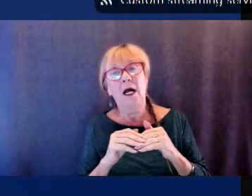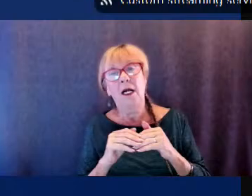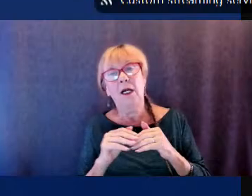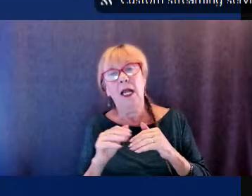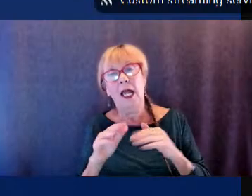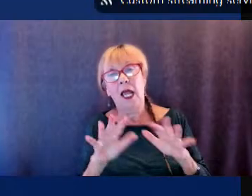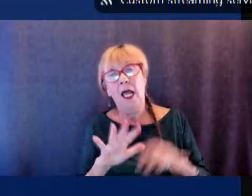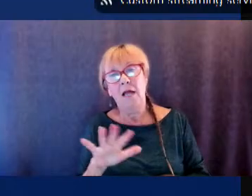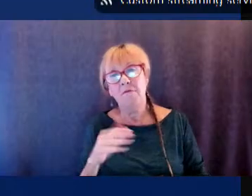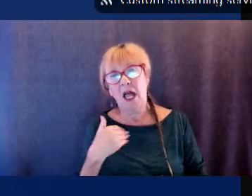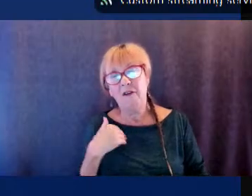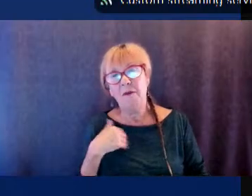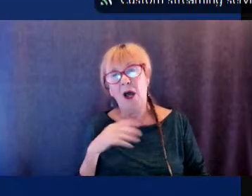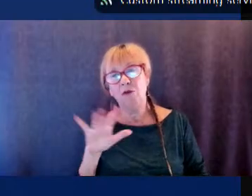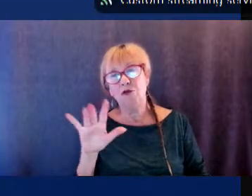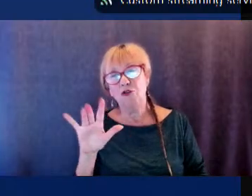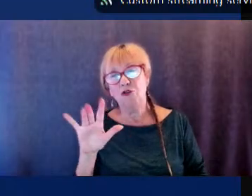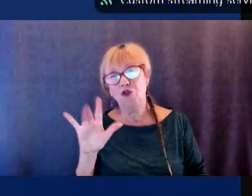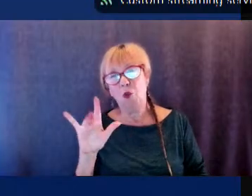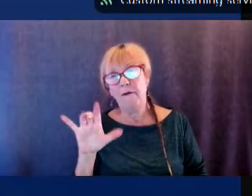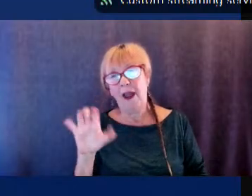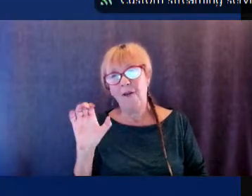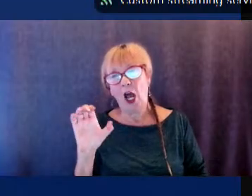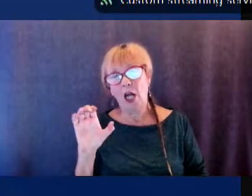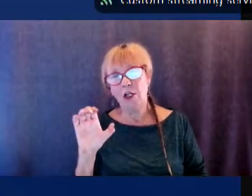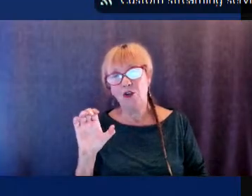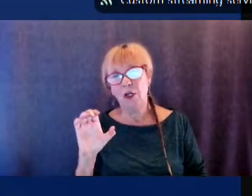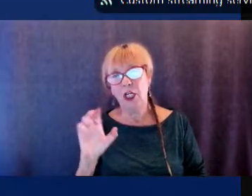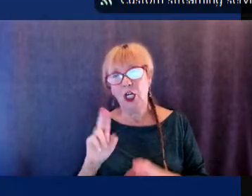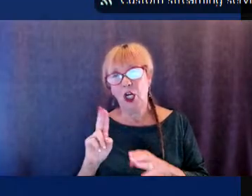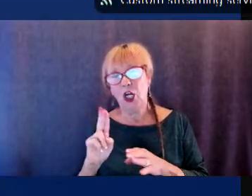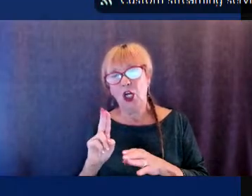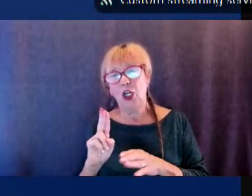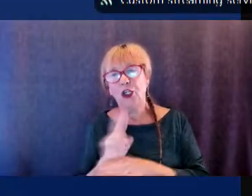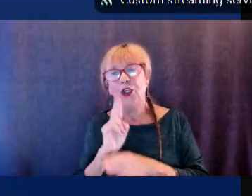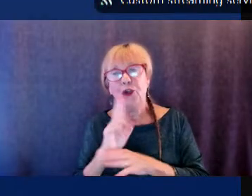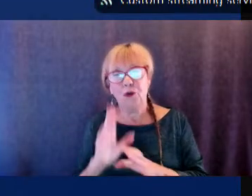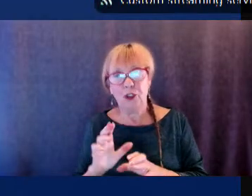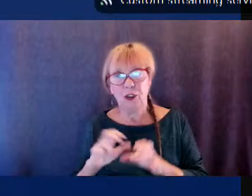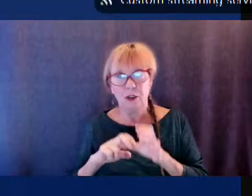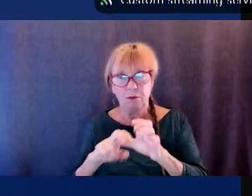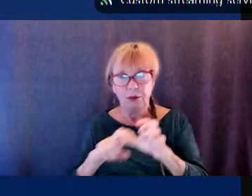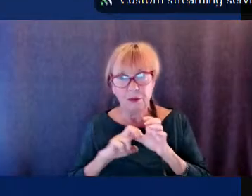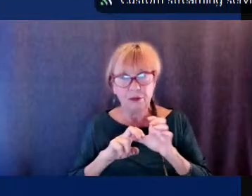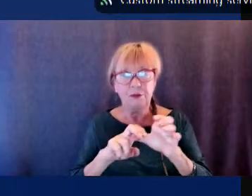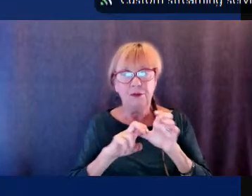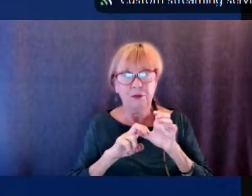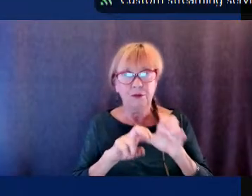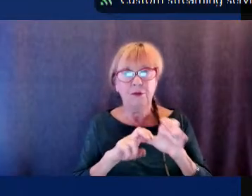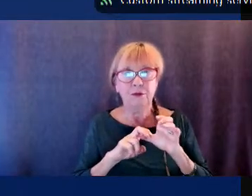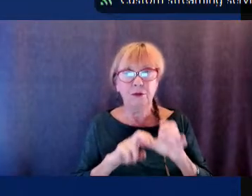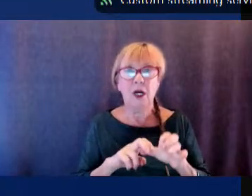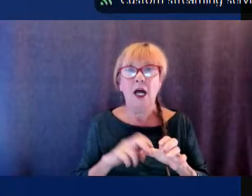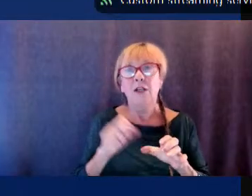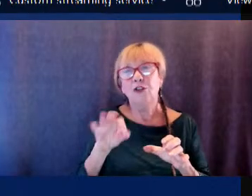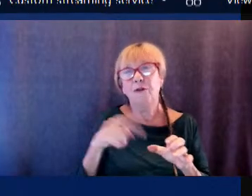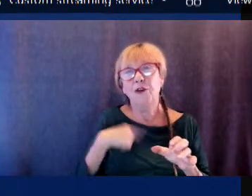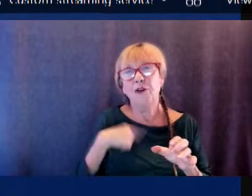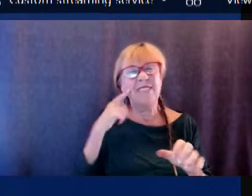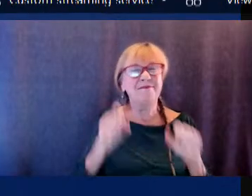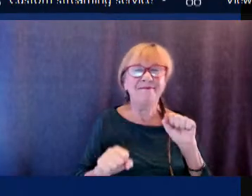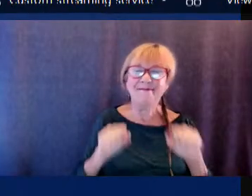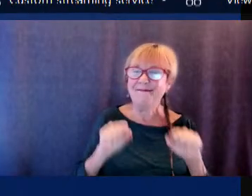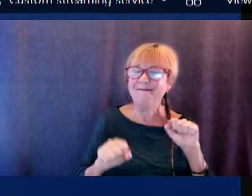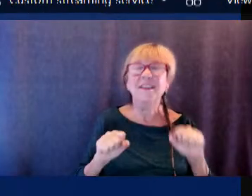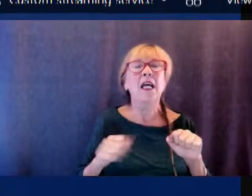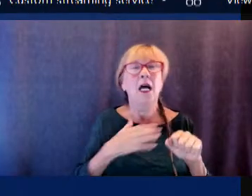users using their benefits. So if you're kind of on the edge of thinking like, should I apply or not, please go